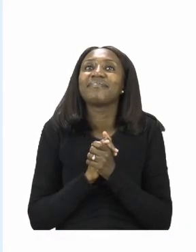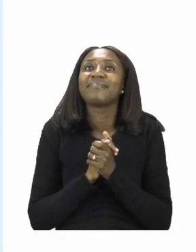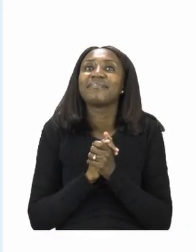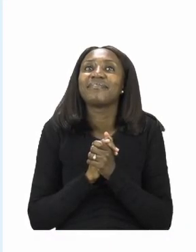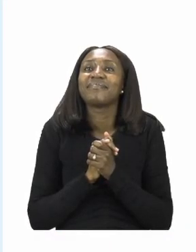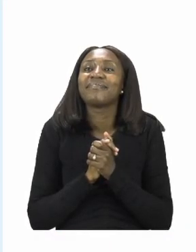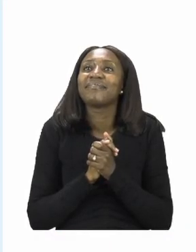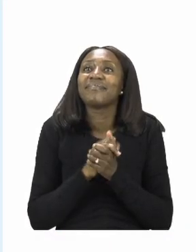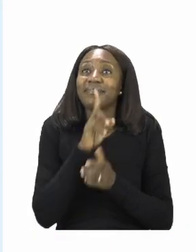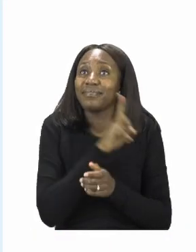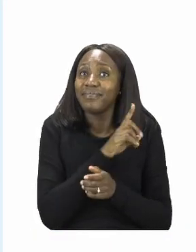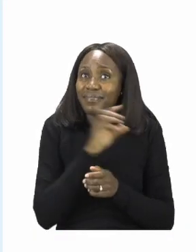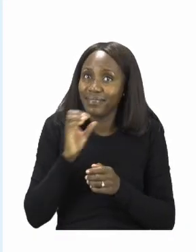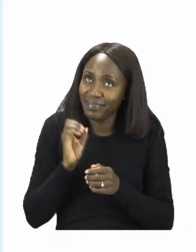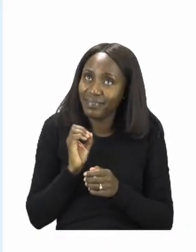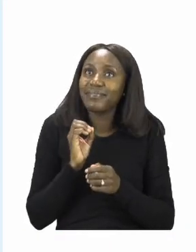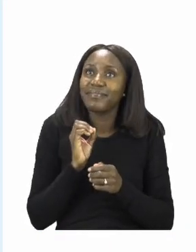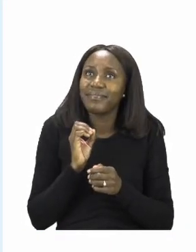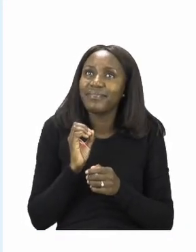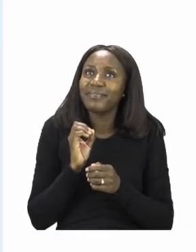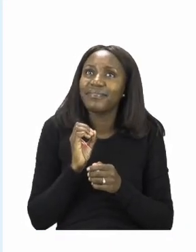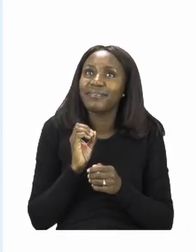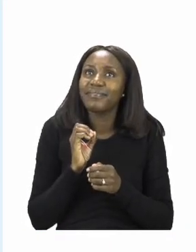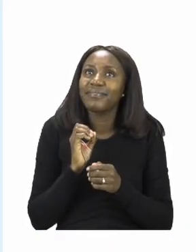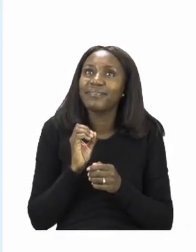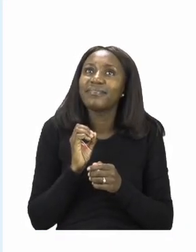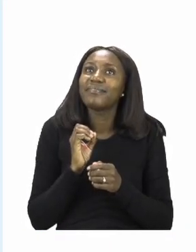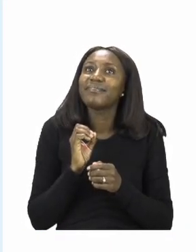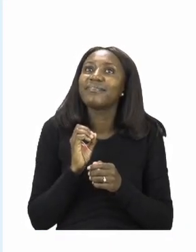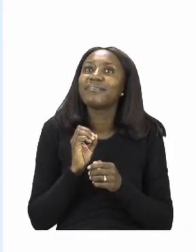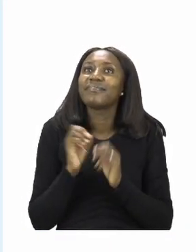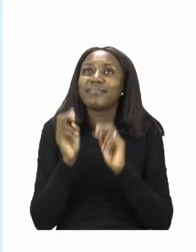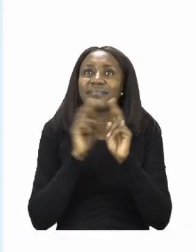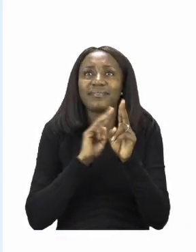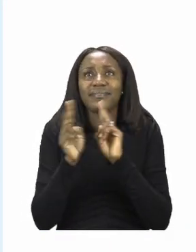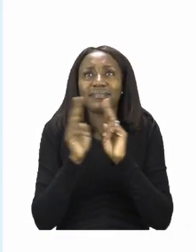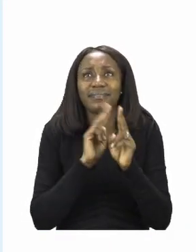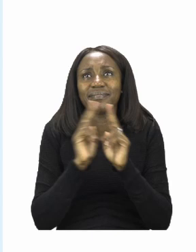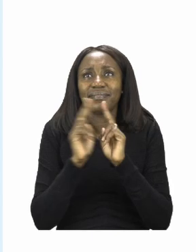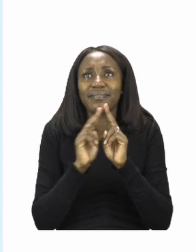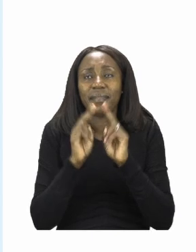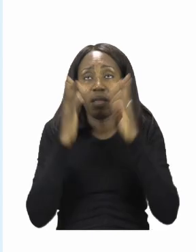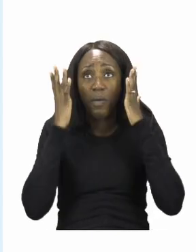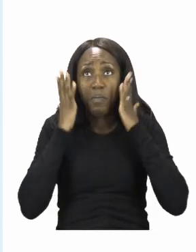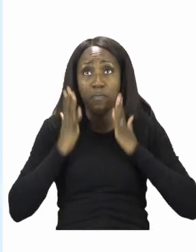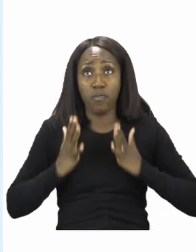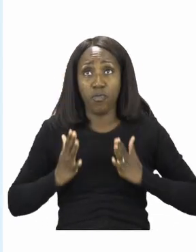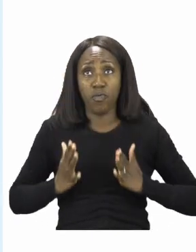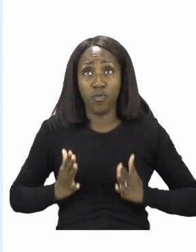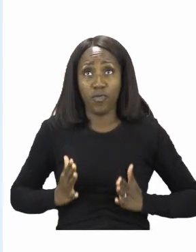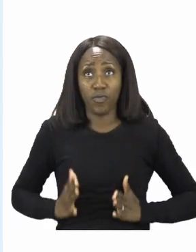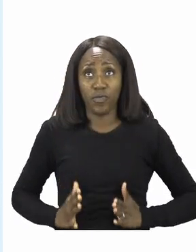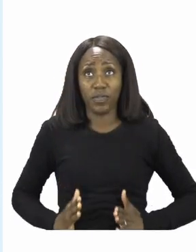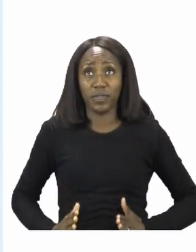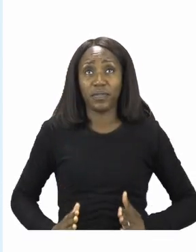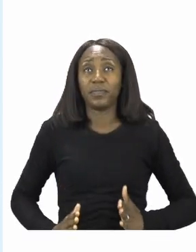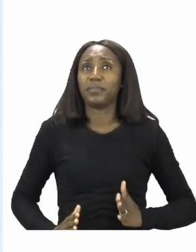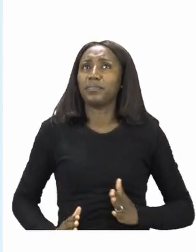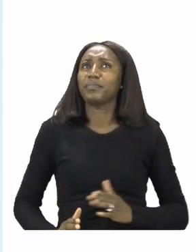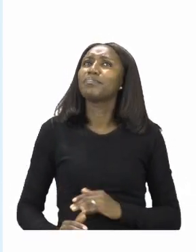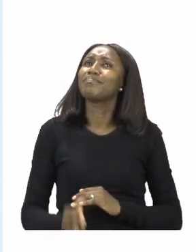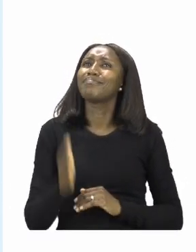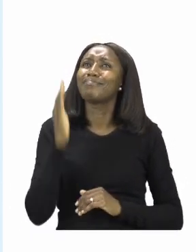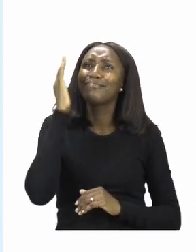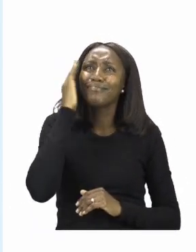On page 10, we are going to be doing body parts. Now, I'm sure you are clever, boys and girls, and you already know